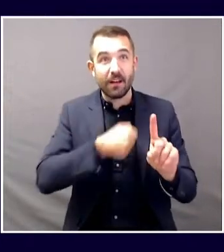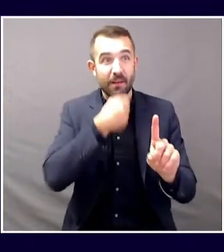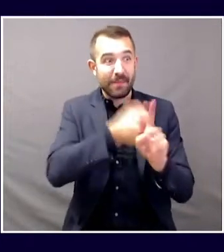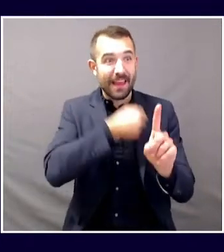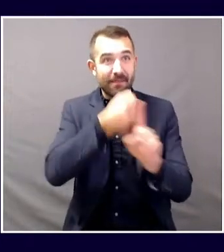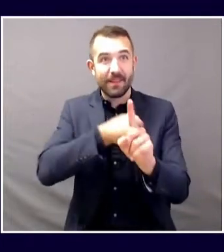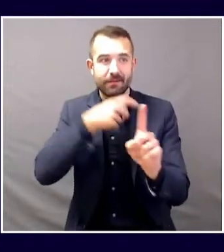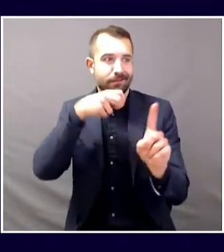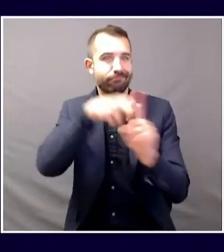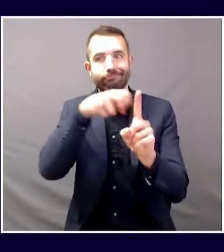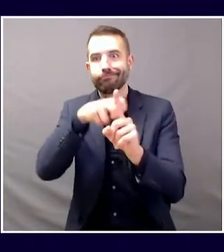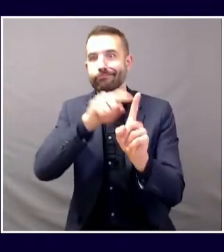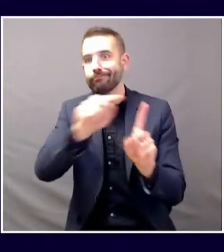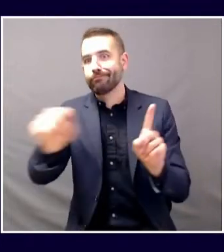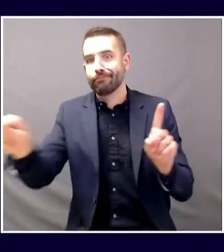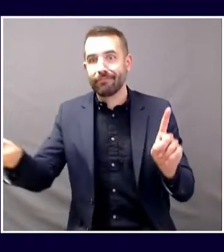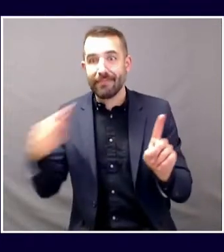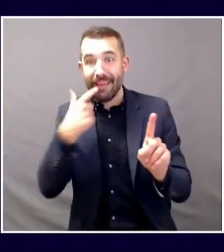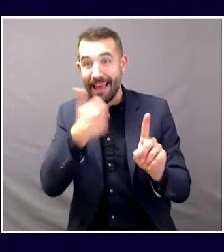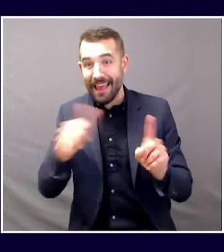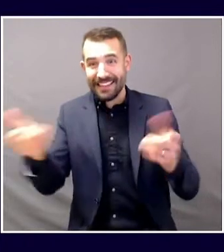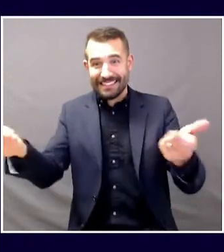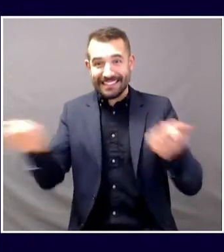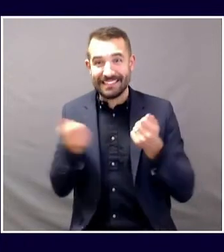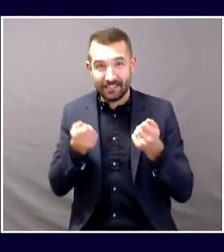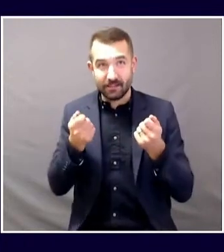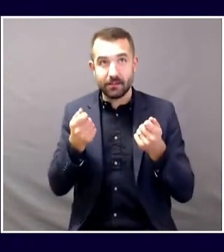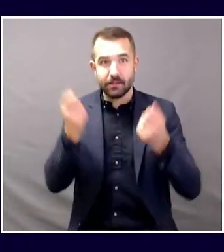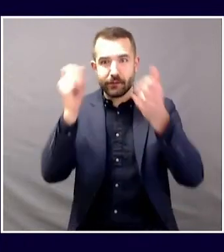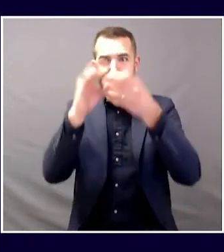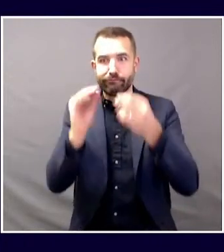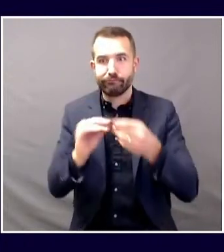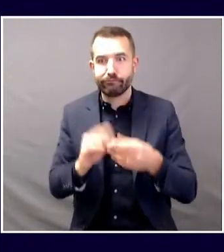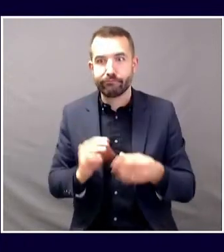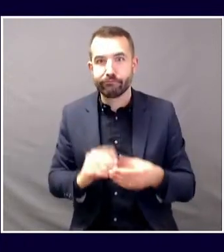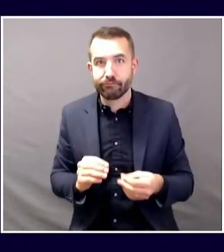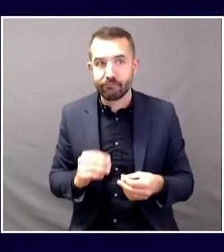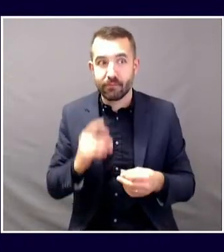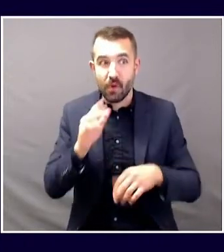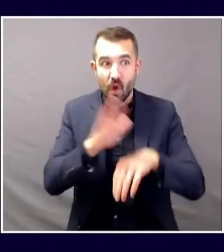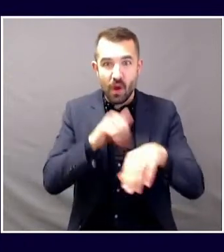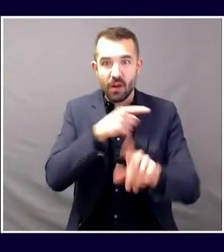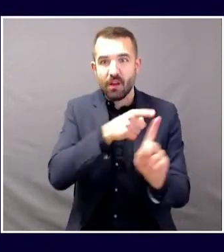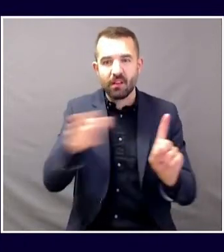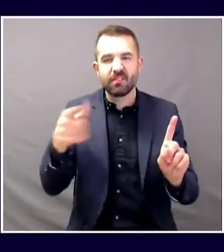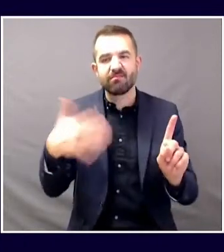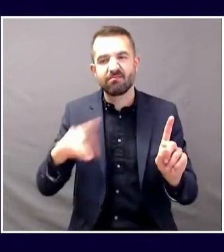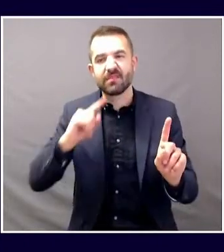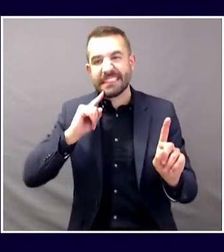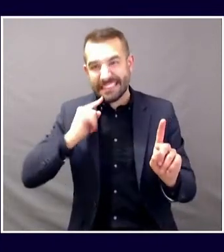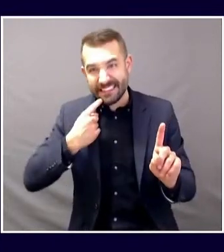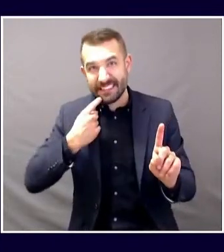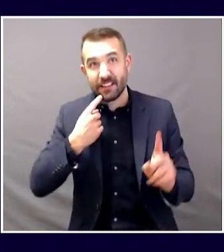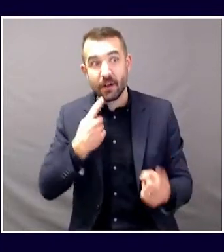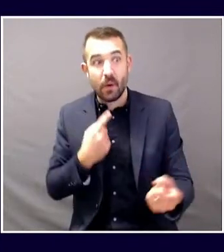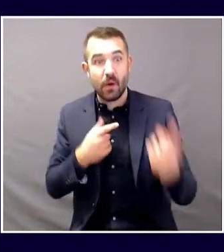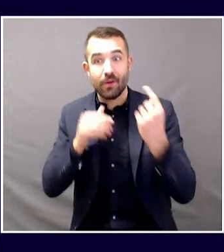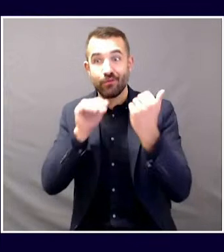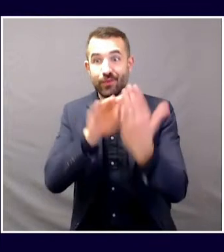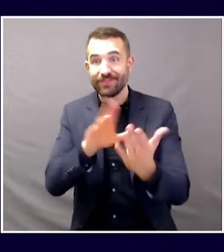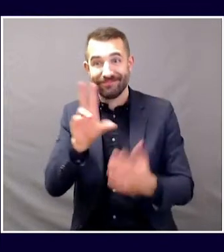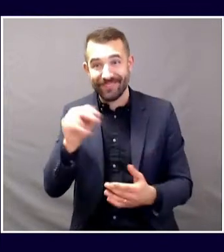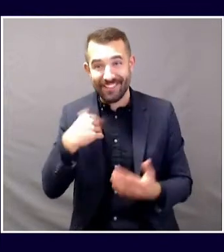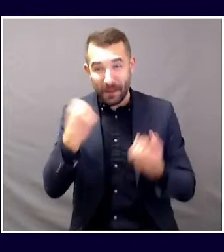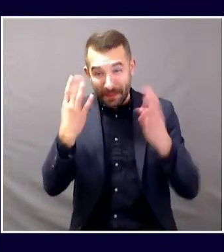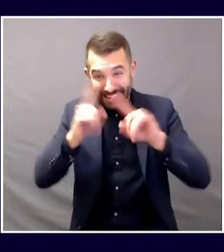there around what COVID is and how serious it is. There's not just one outlet or one channel, it's many, many different